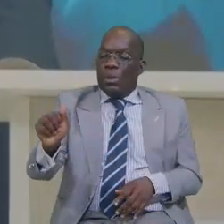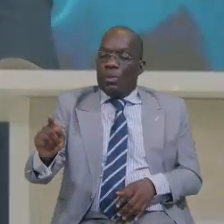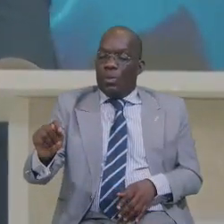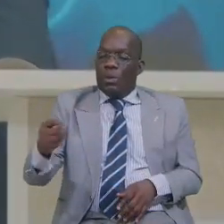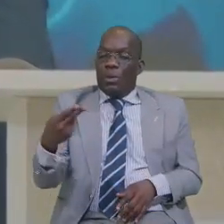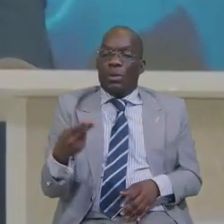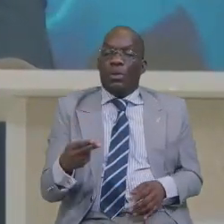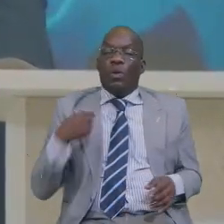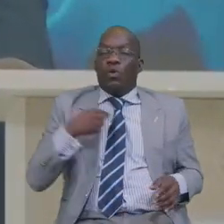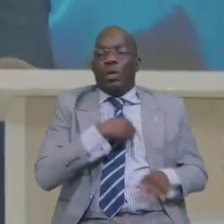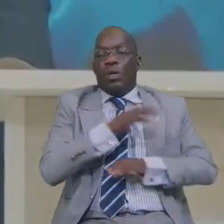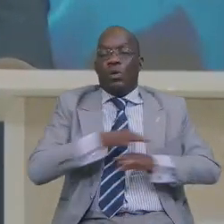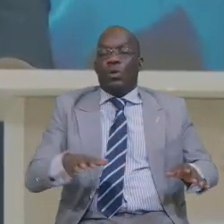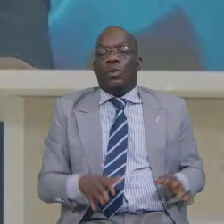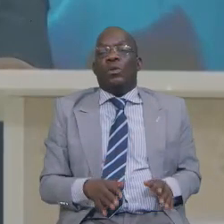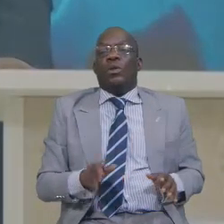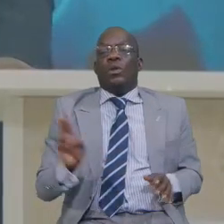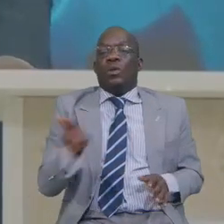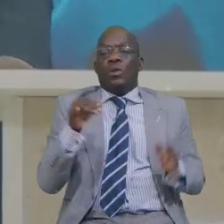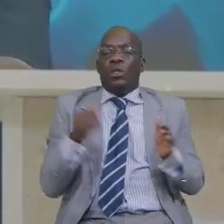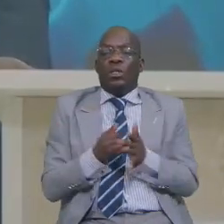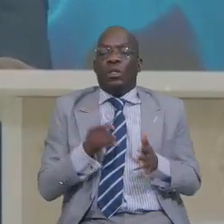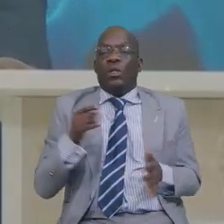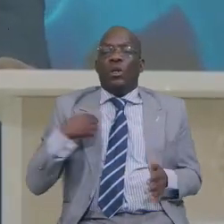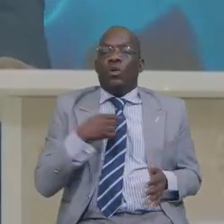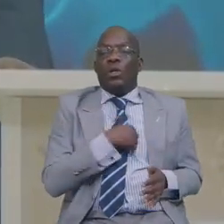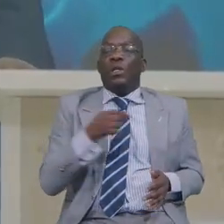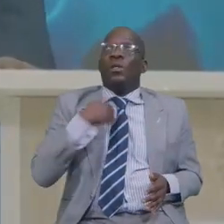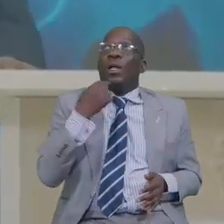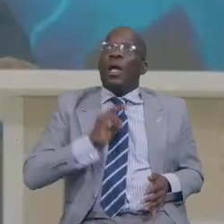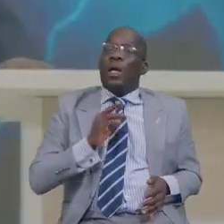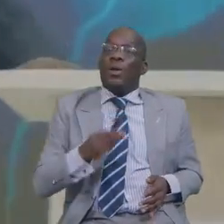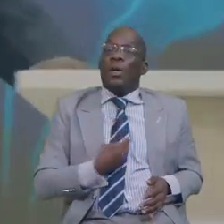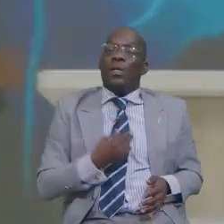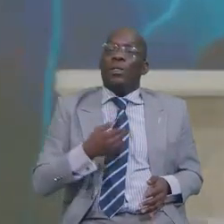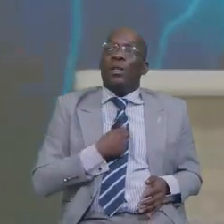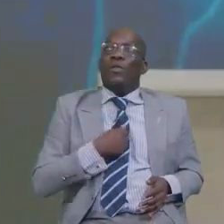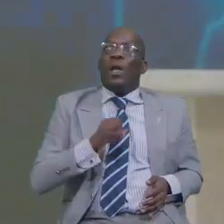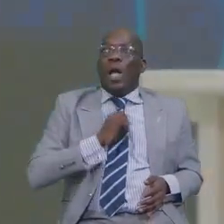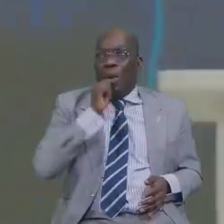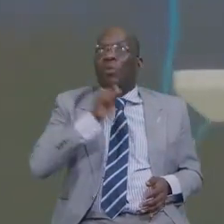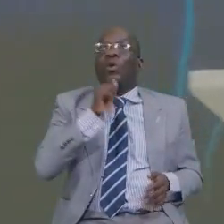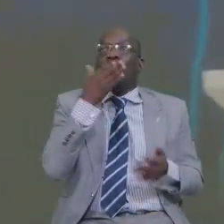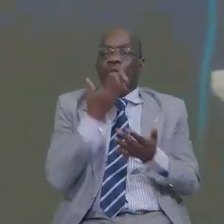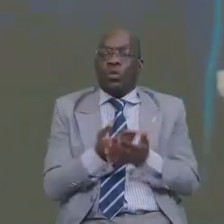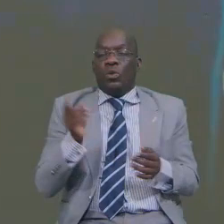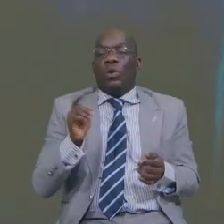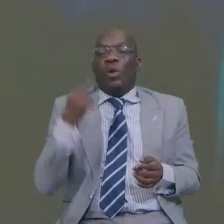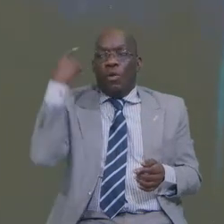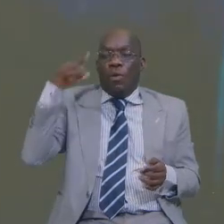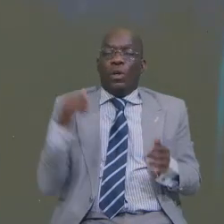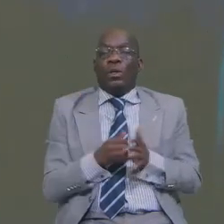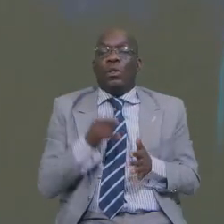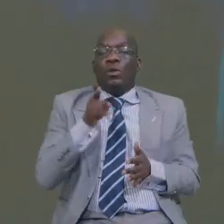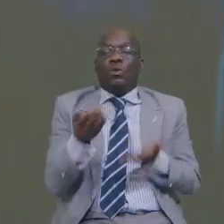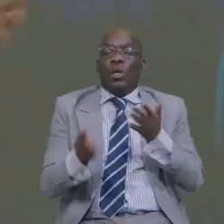we tell ourselves, I am not a stuff for that. We may have the brain to read